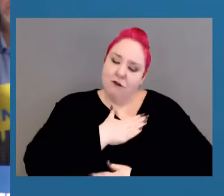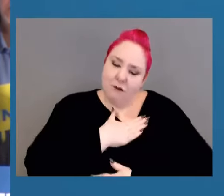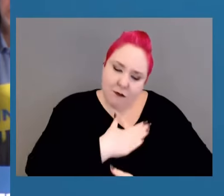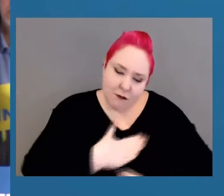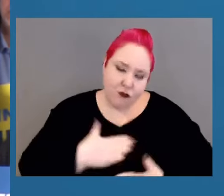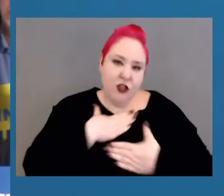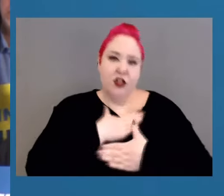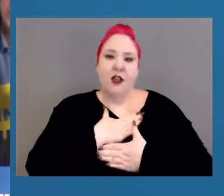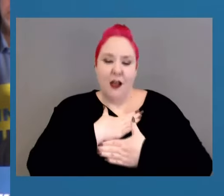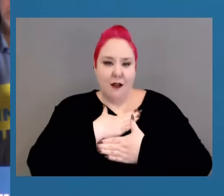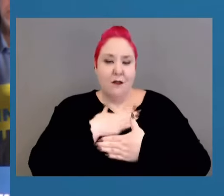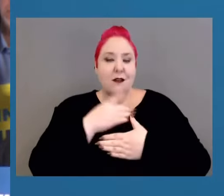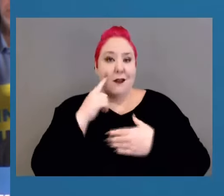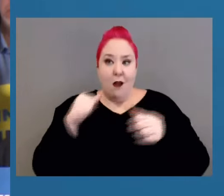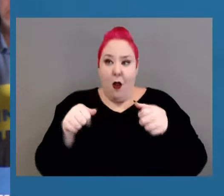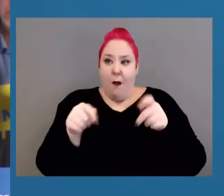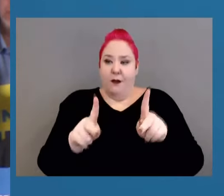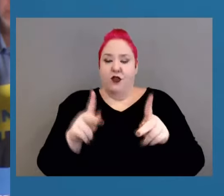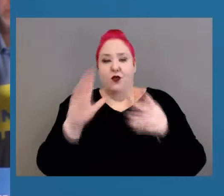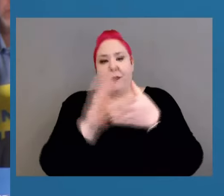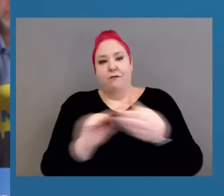the chance to share my story